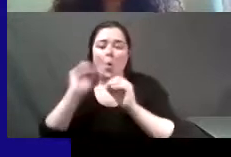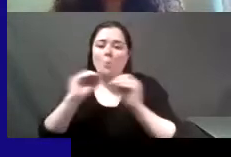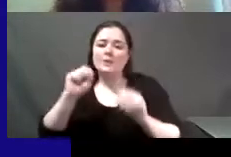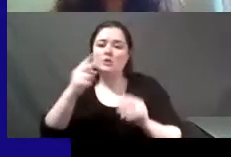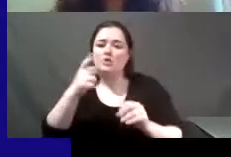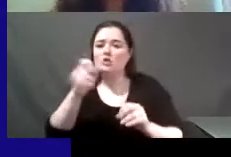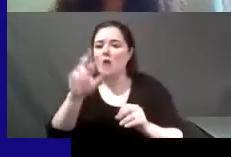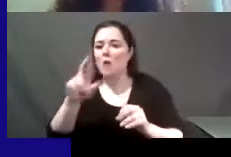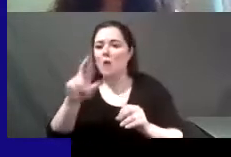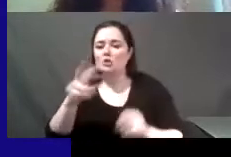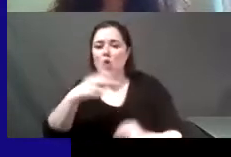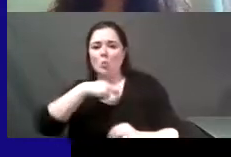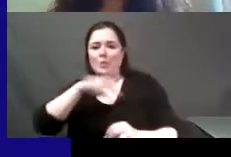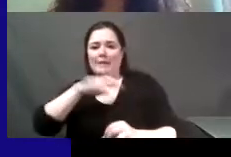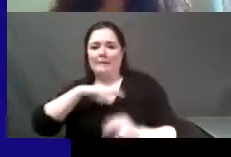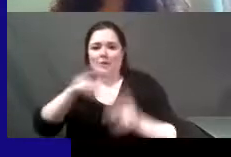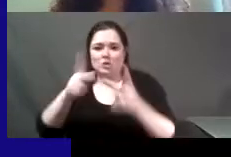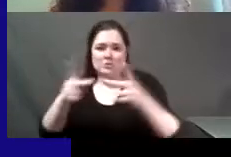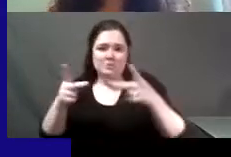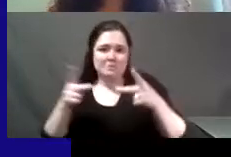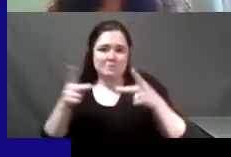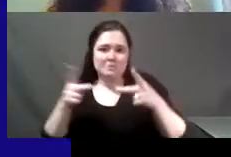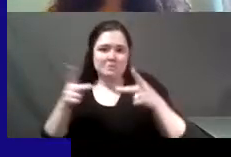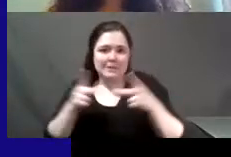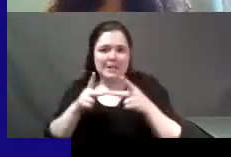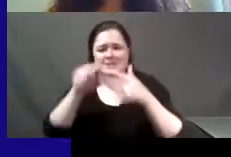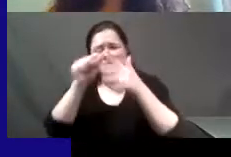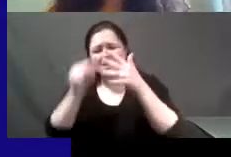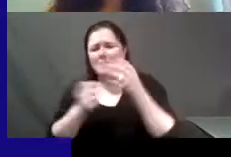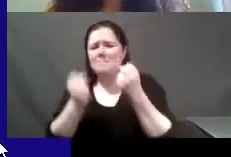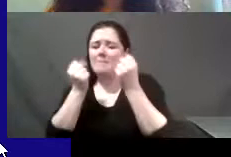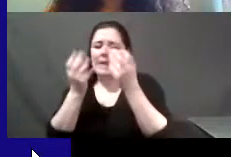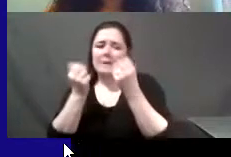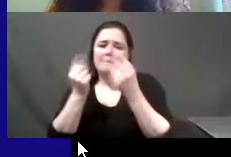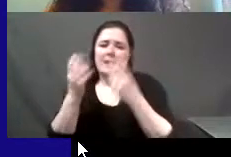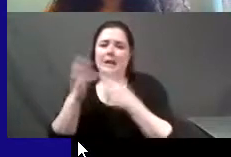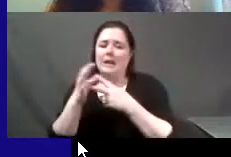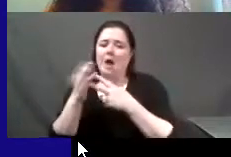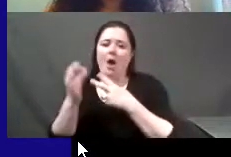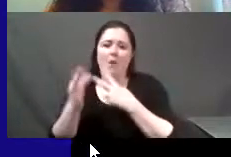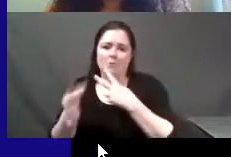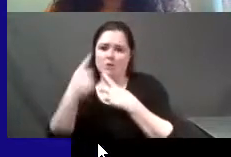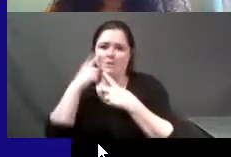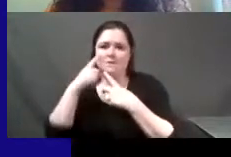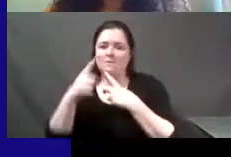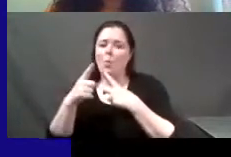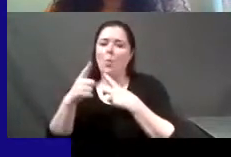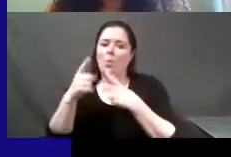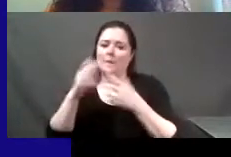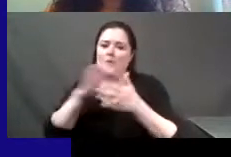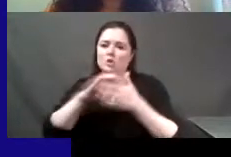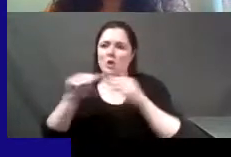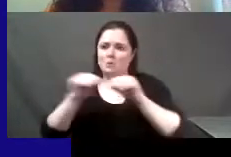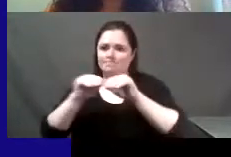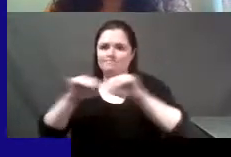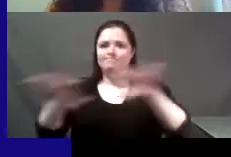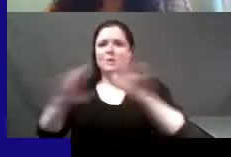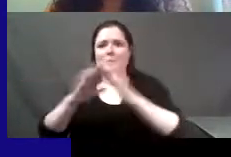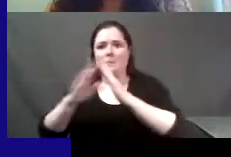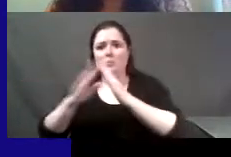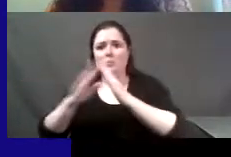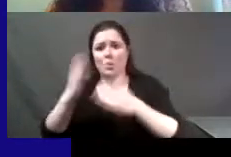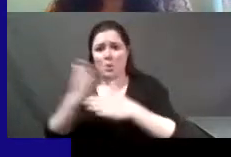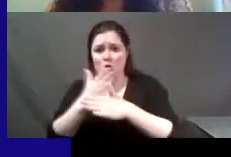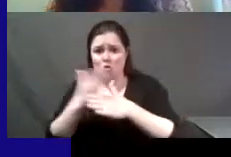so many ways to help get this resource to the community. And I wanted to share that and just put it on